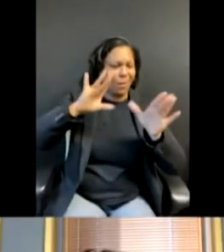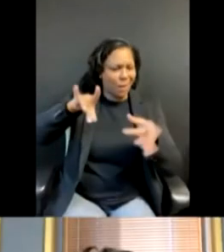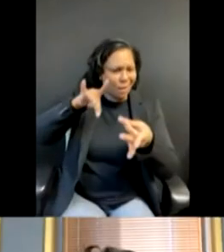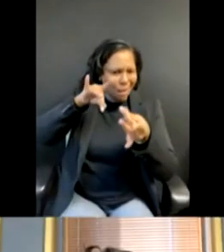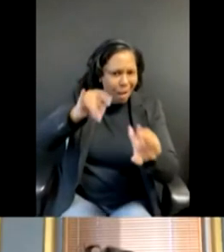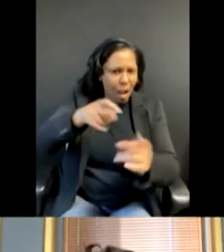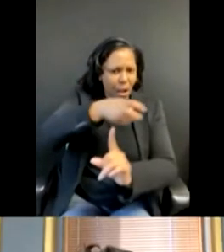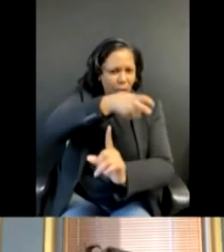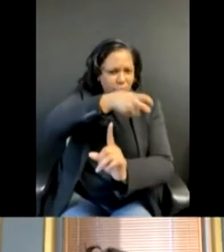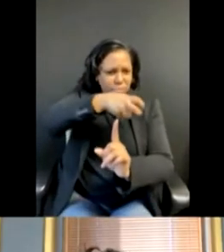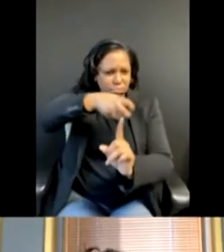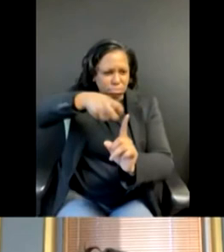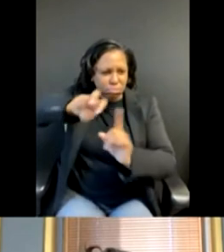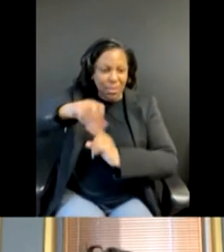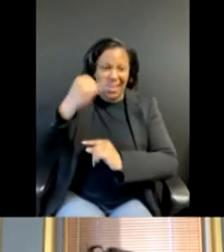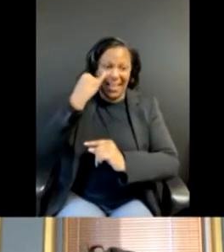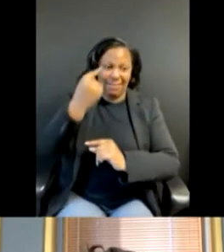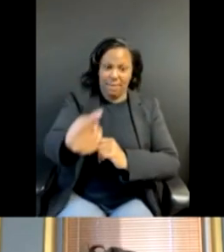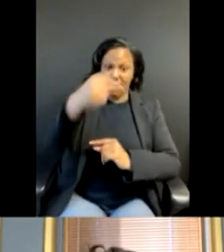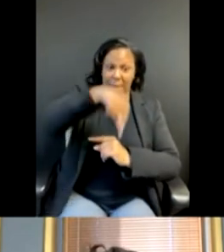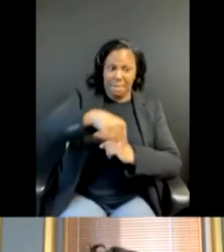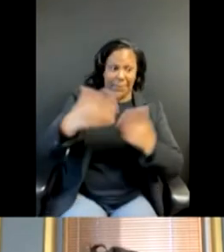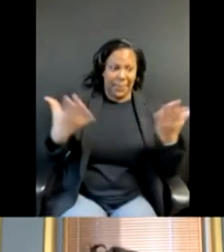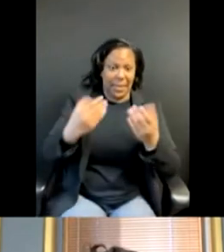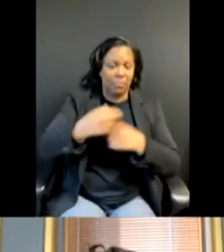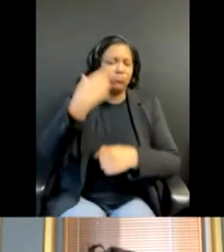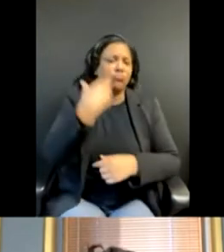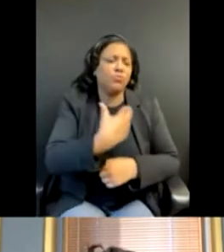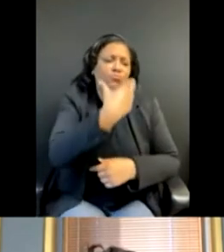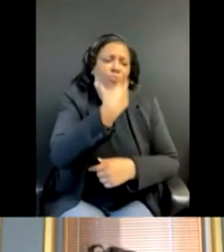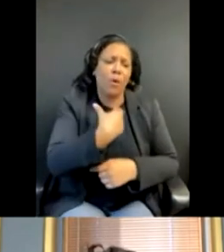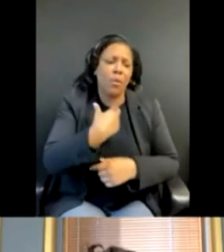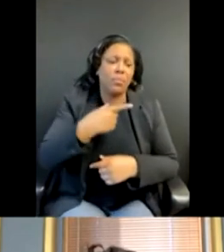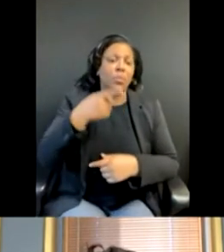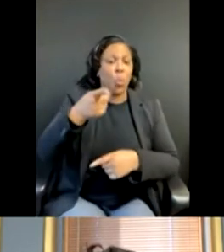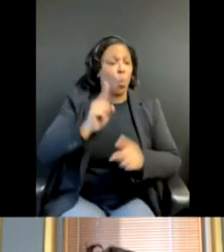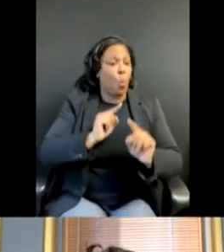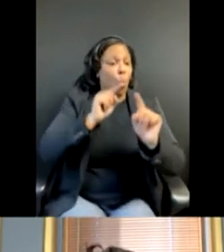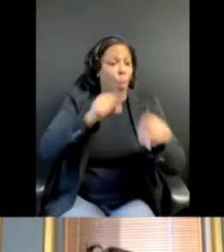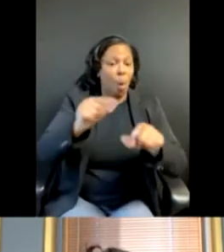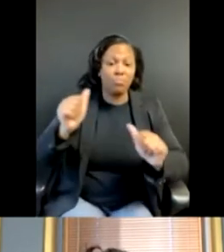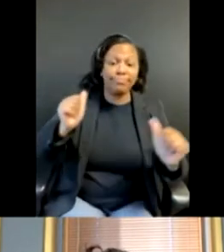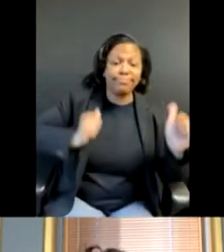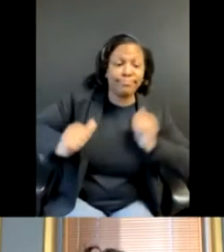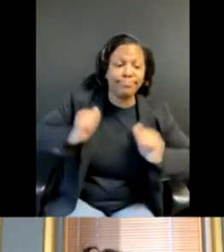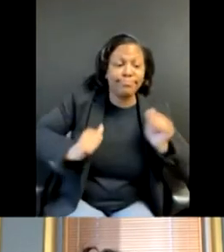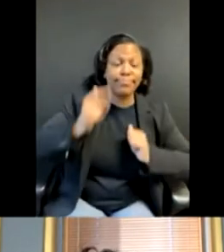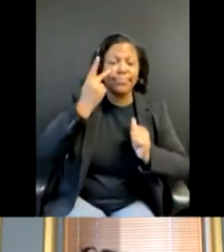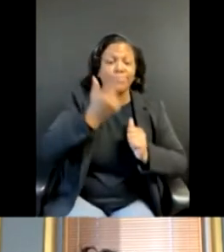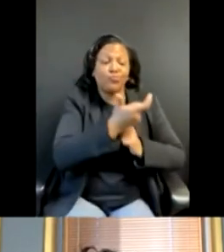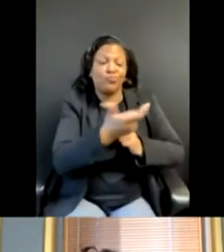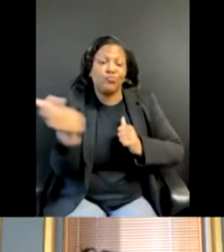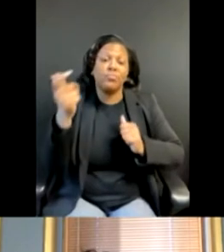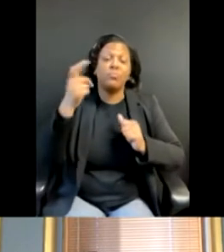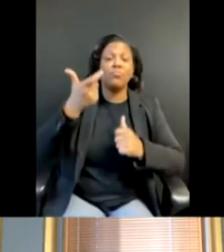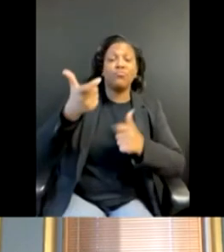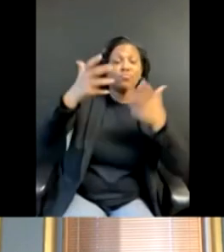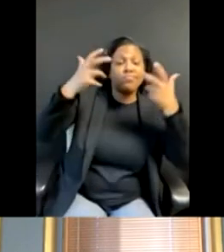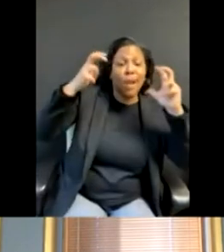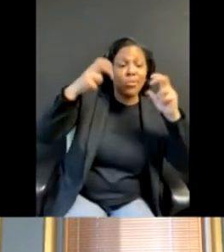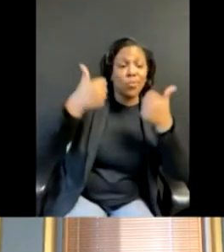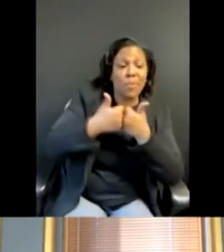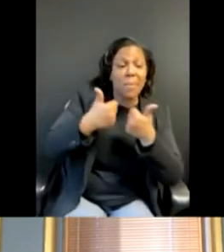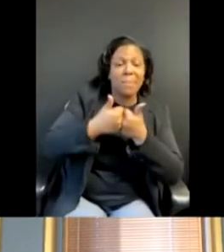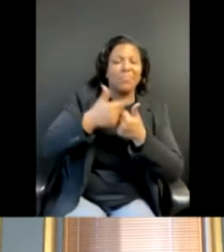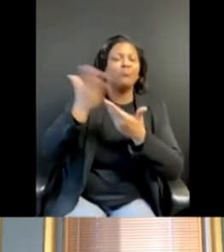downtown, you're coming to a restaurant in the neighborhoods, you're going to a show, you're going to go see the Timberwolves, please get your vax cards. Please go get vaccinated. It's